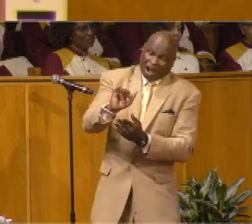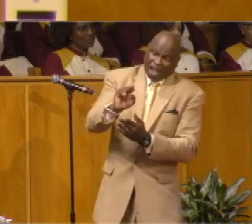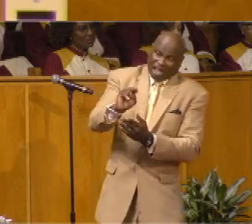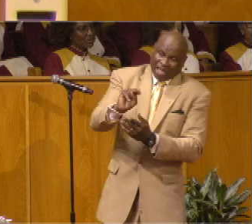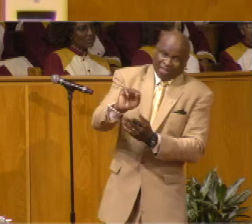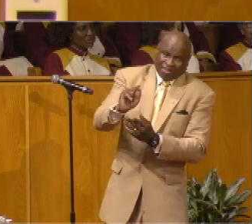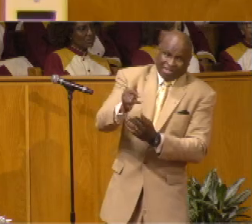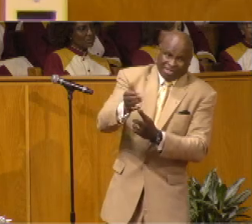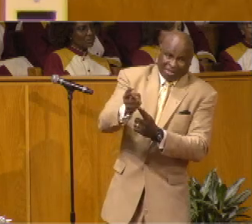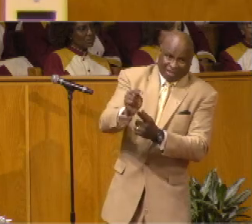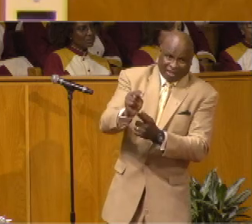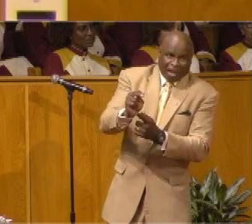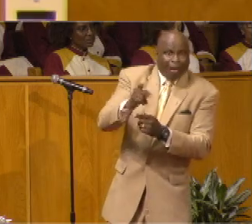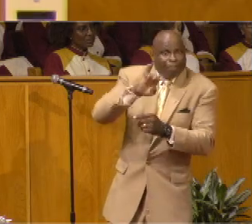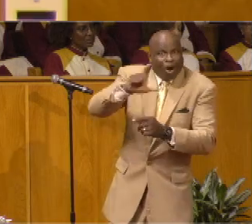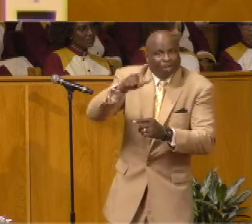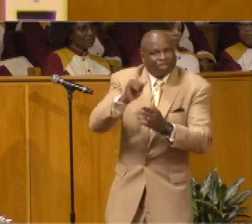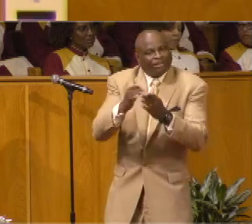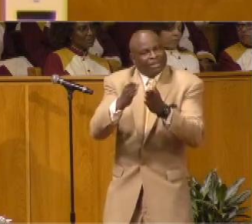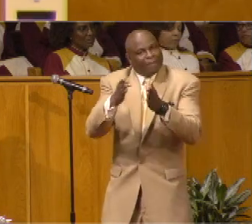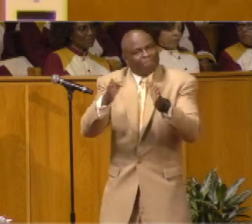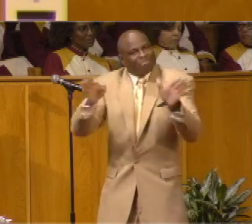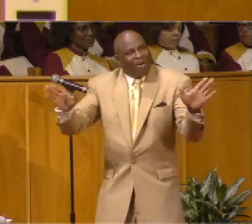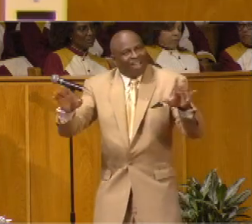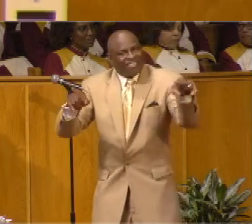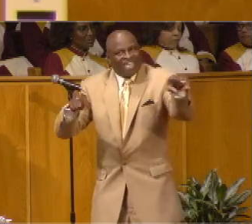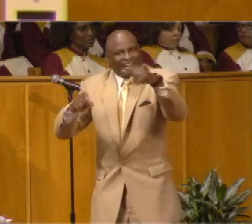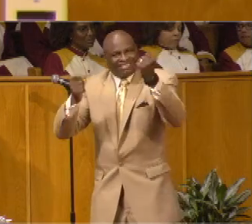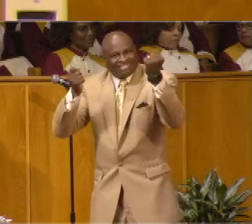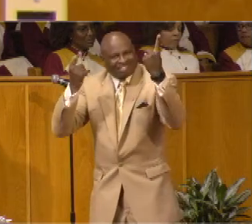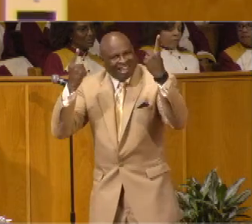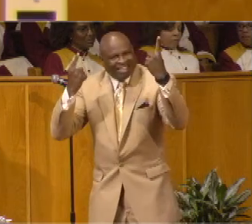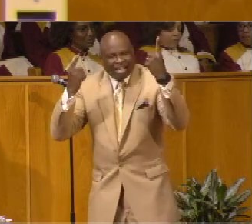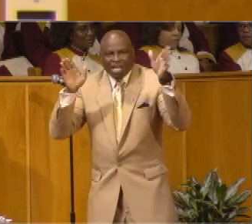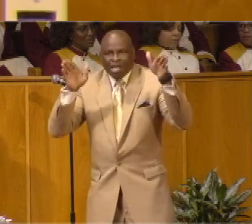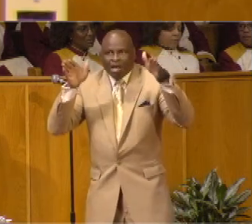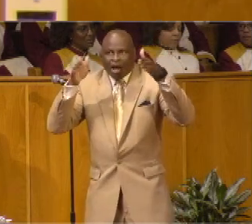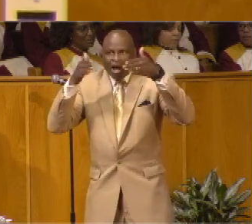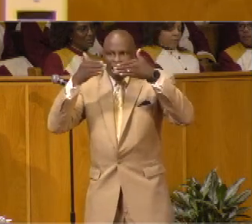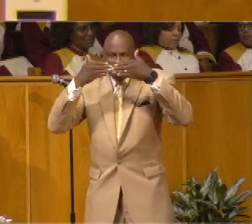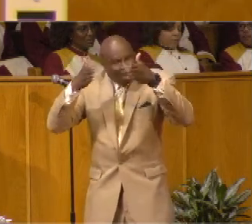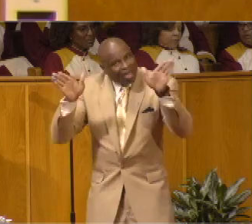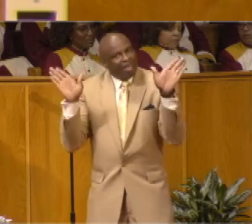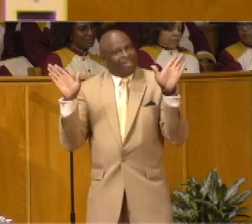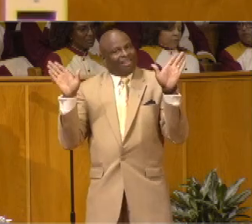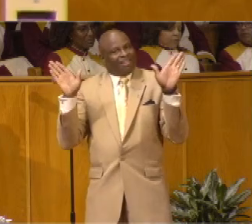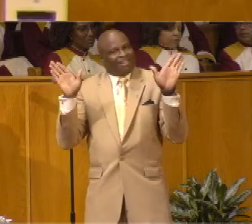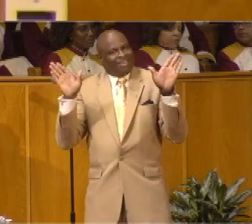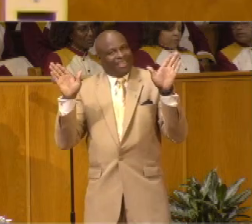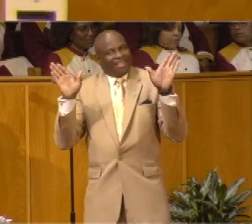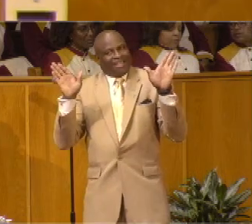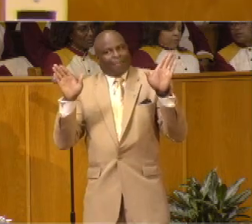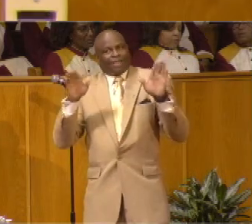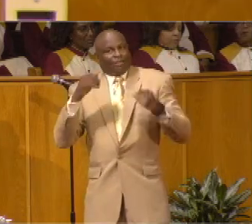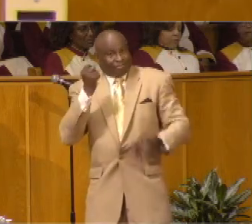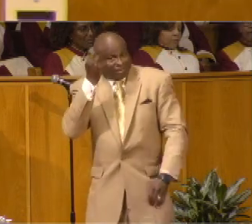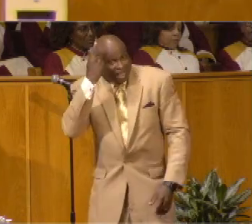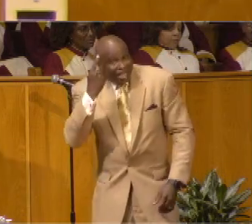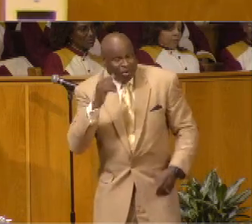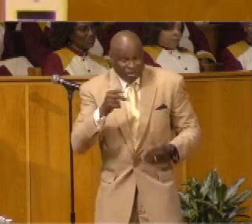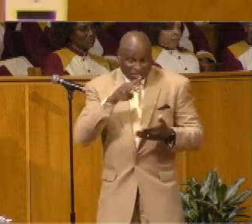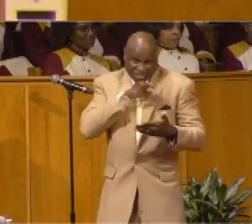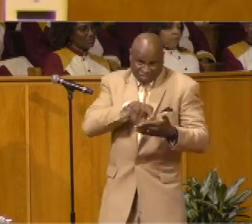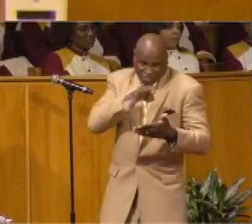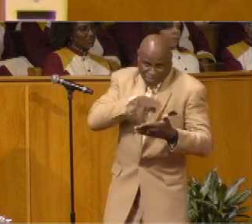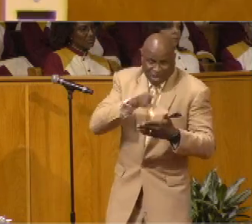is seeking to broaden their understanding of the Holy Spirit. Hear me, when you study